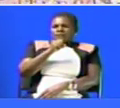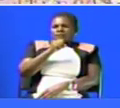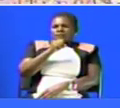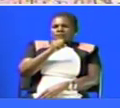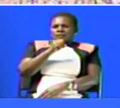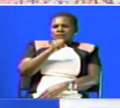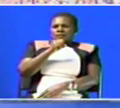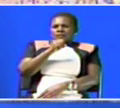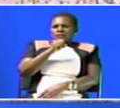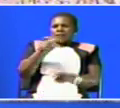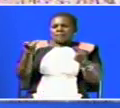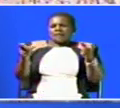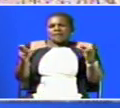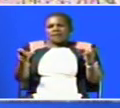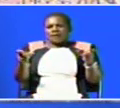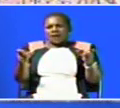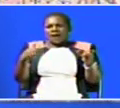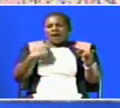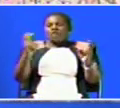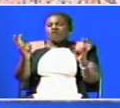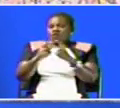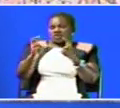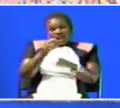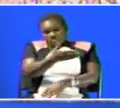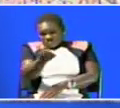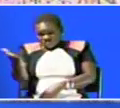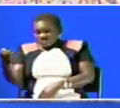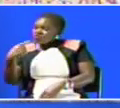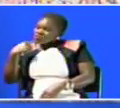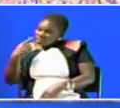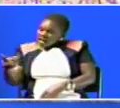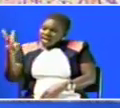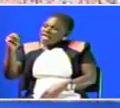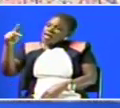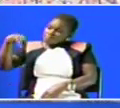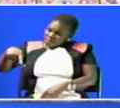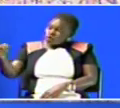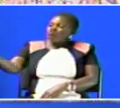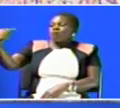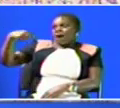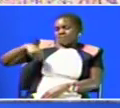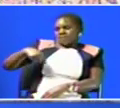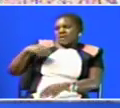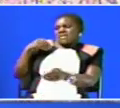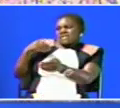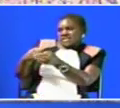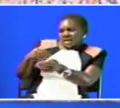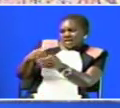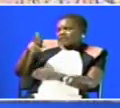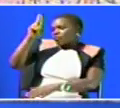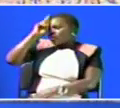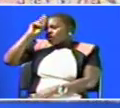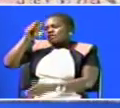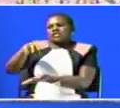So even you in the media, if you have any contact with him, just tell him to surrender to the nearest